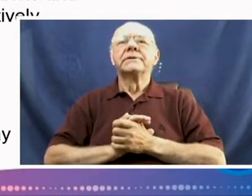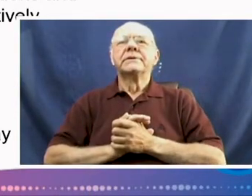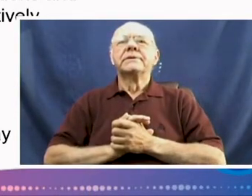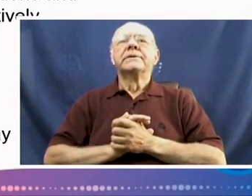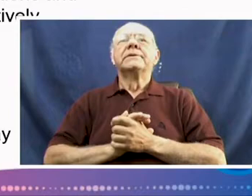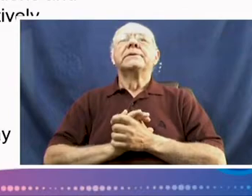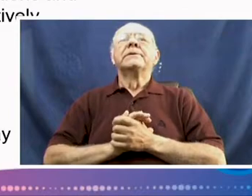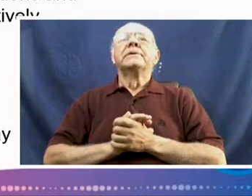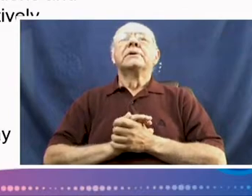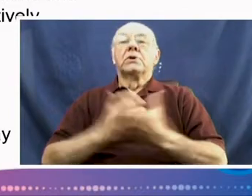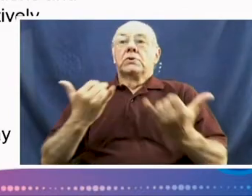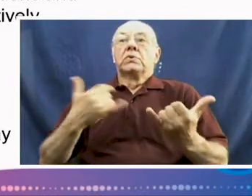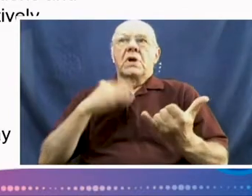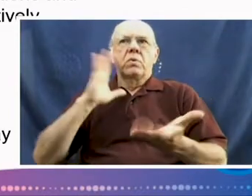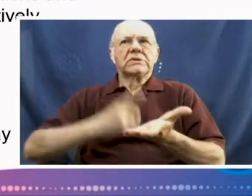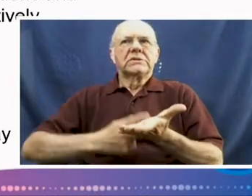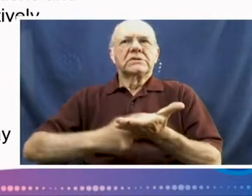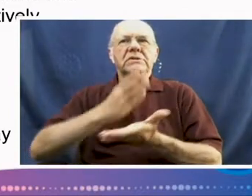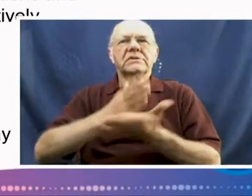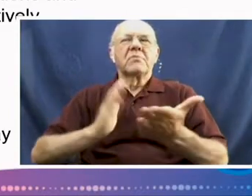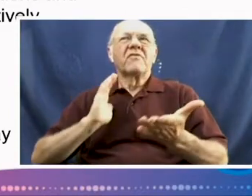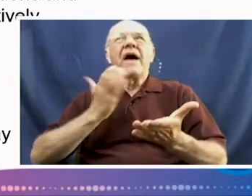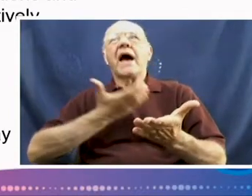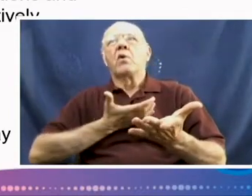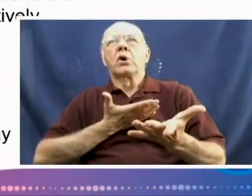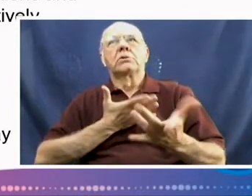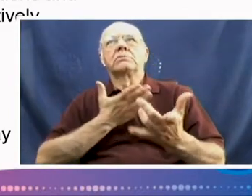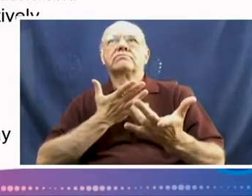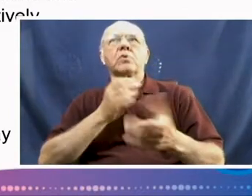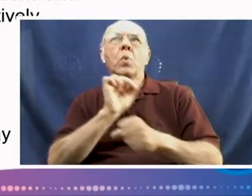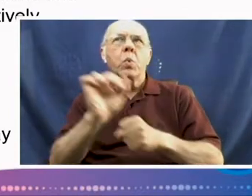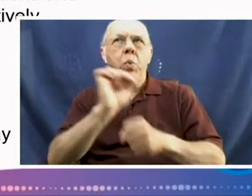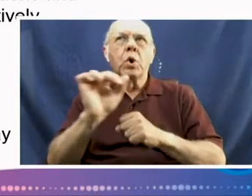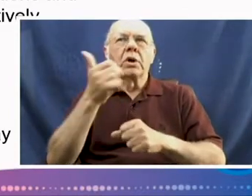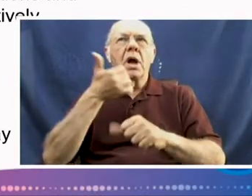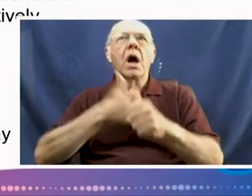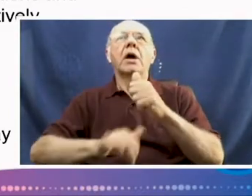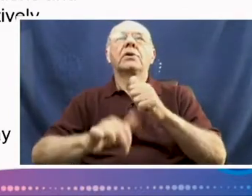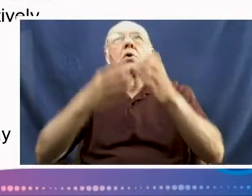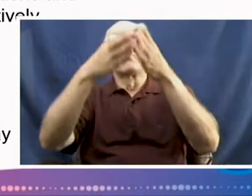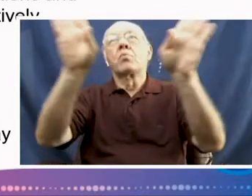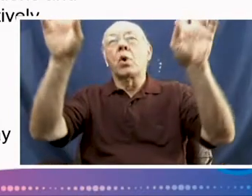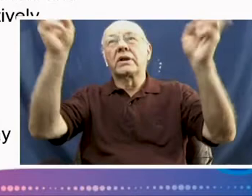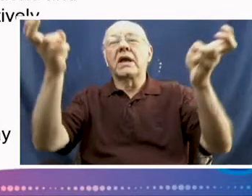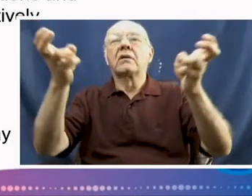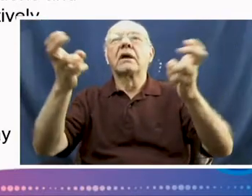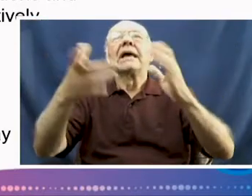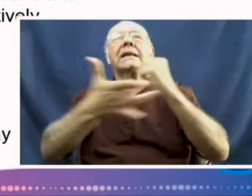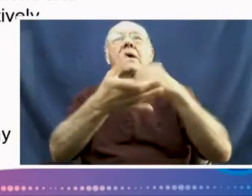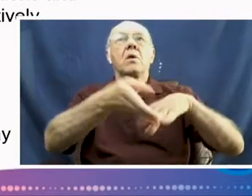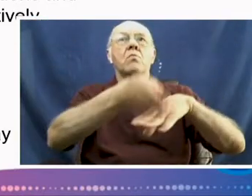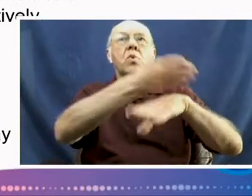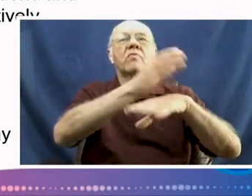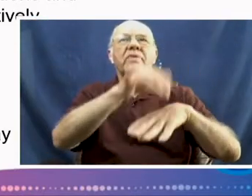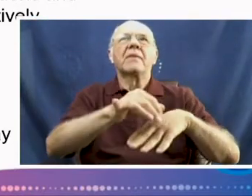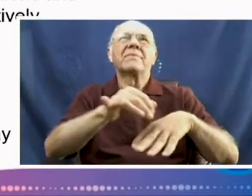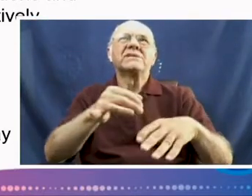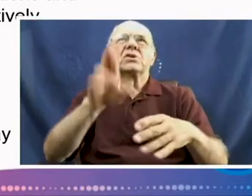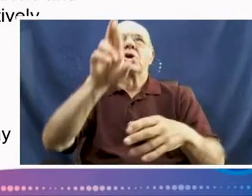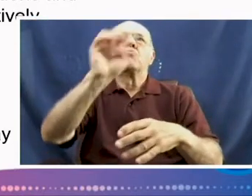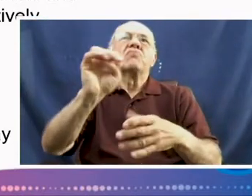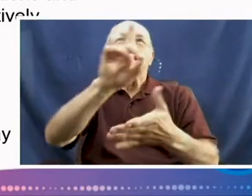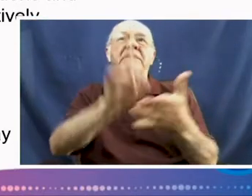Today, I will discuss some of our efforts under the broad categories of technology improvements, which include the redesigned accessibility section